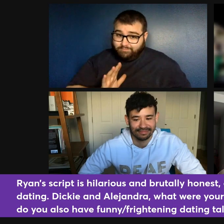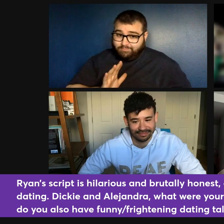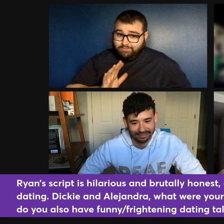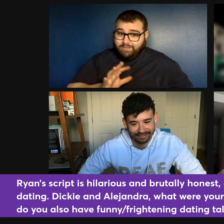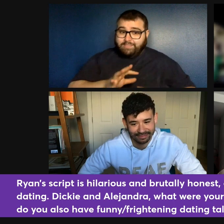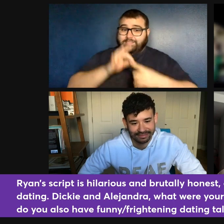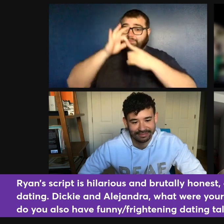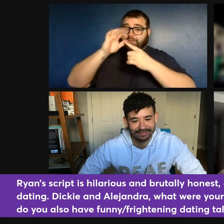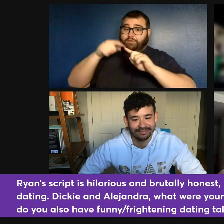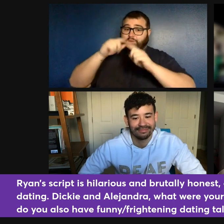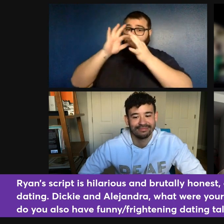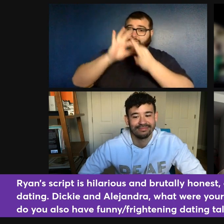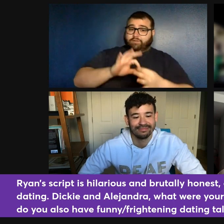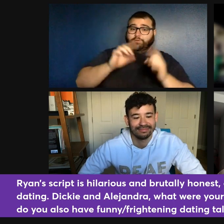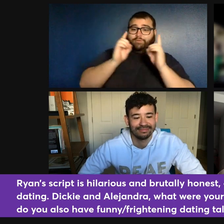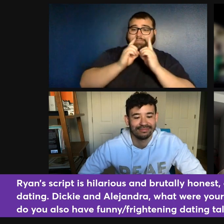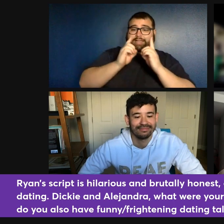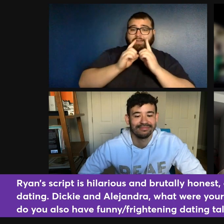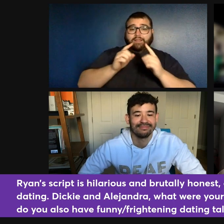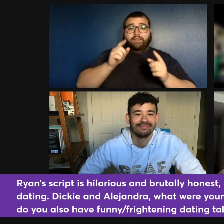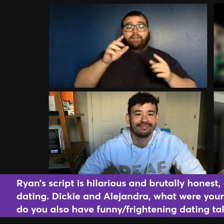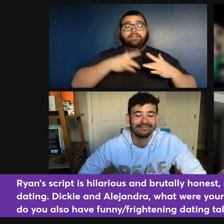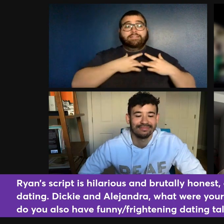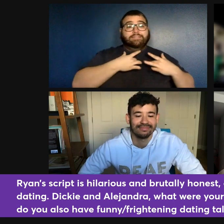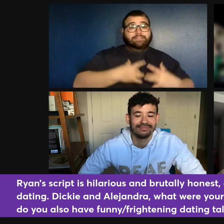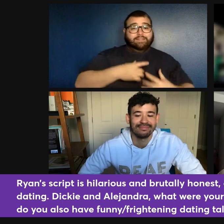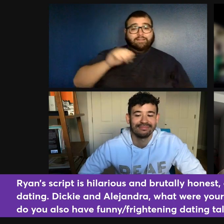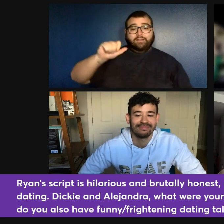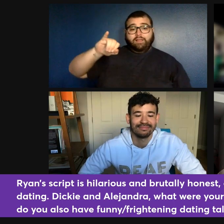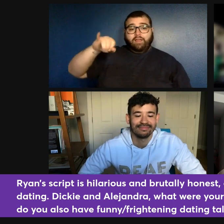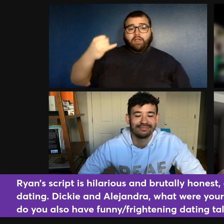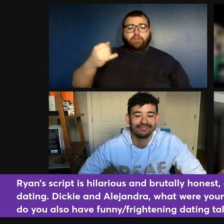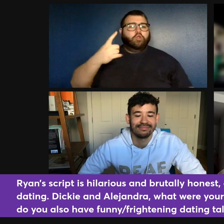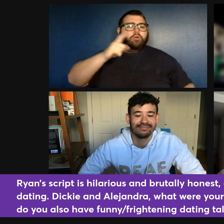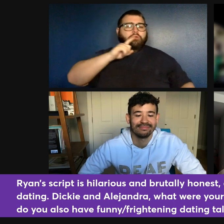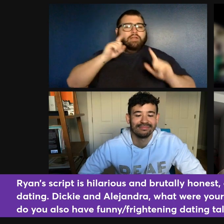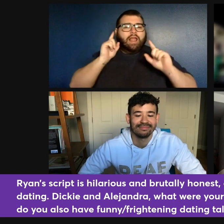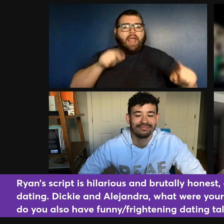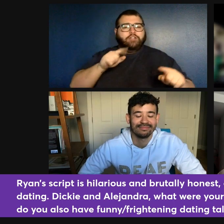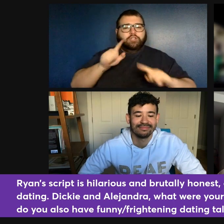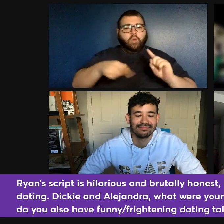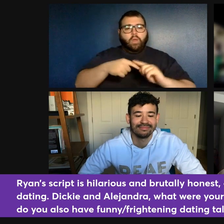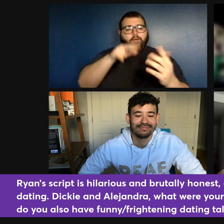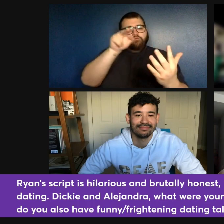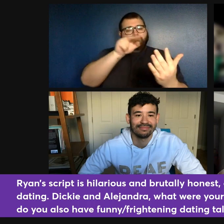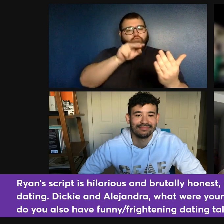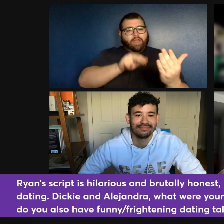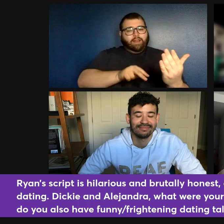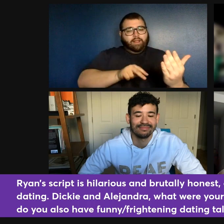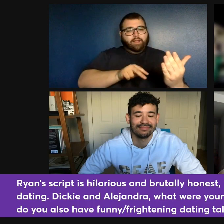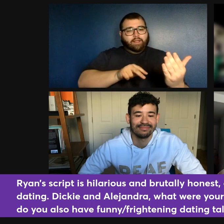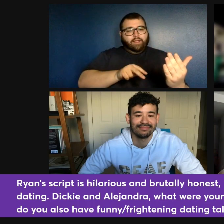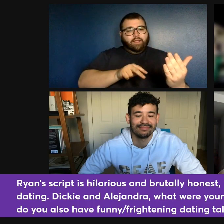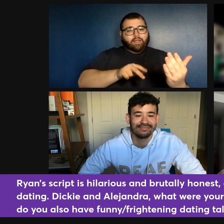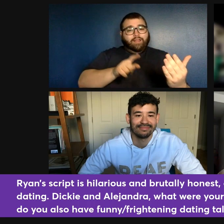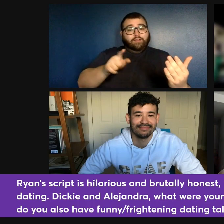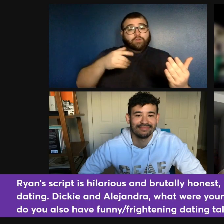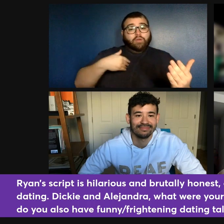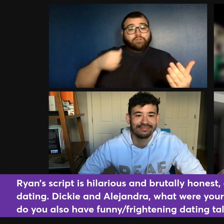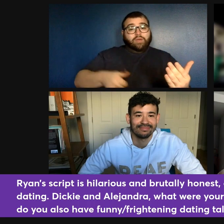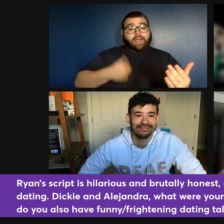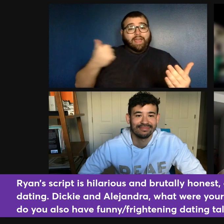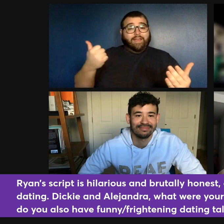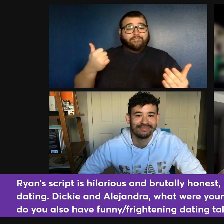dating. Dickie and Alejandra, what were your reactions to reading it? And do you also have